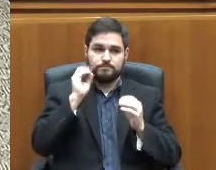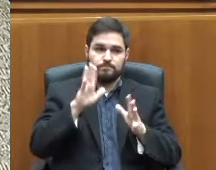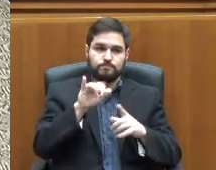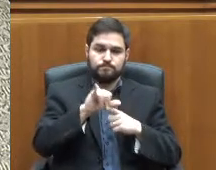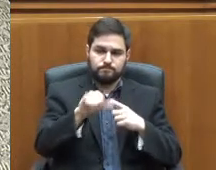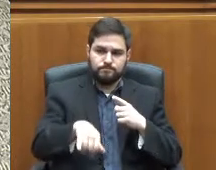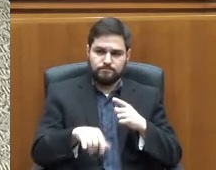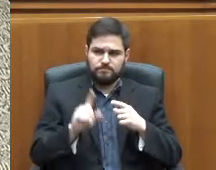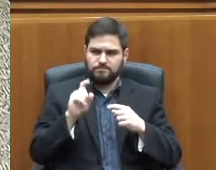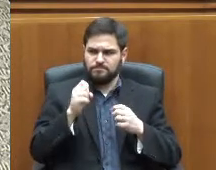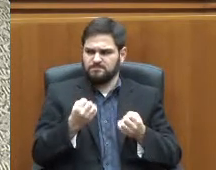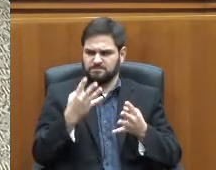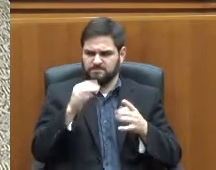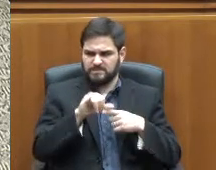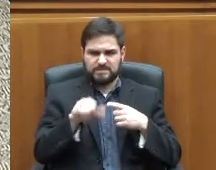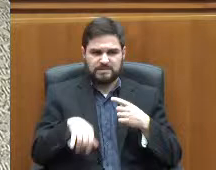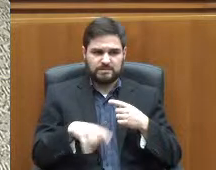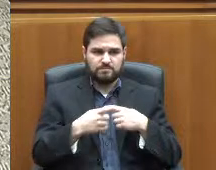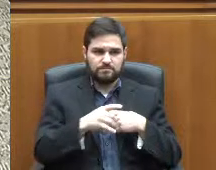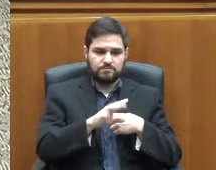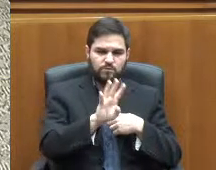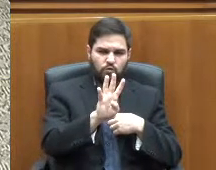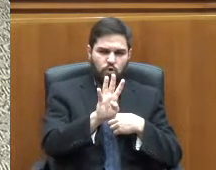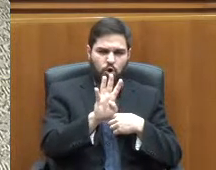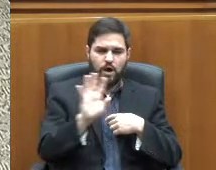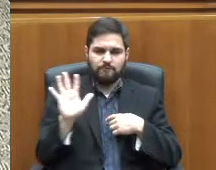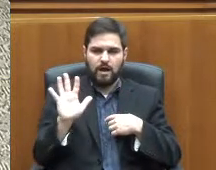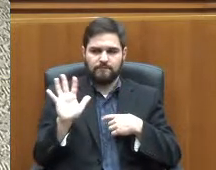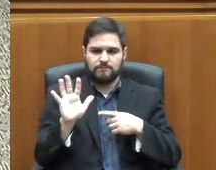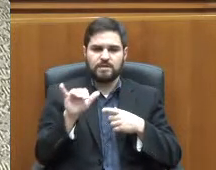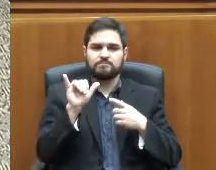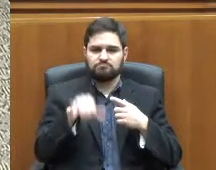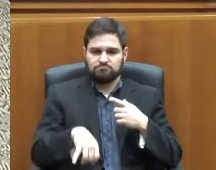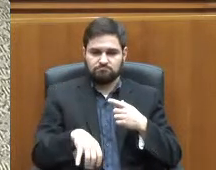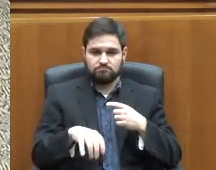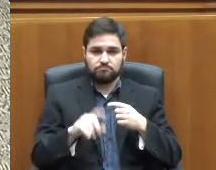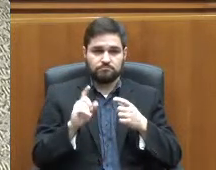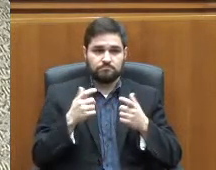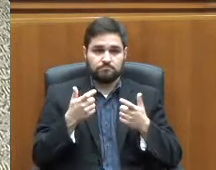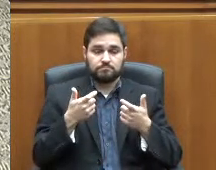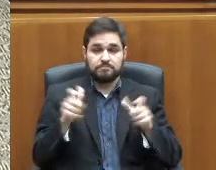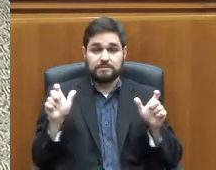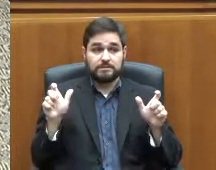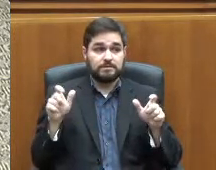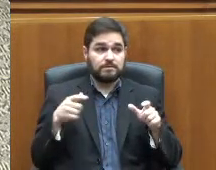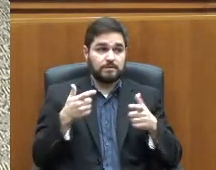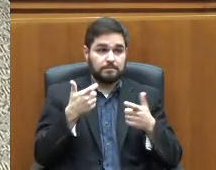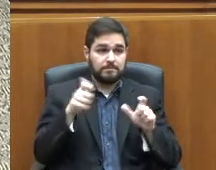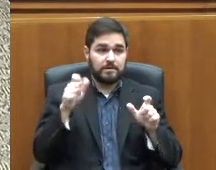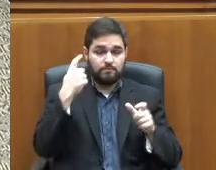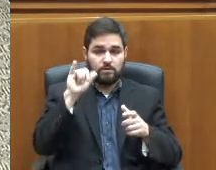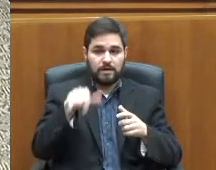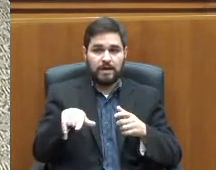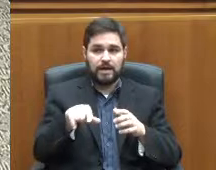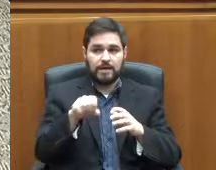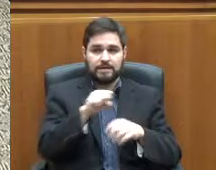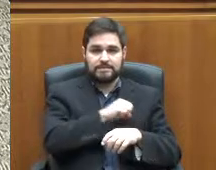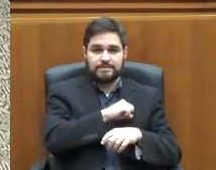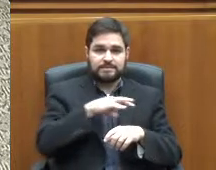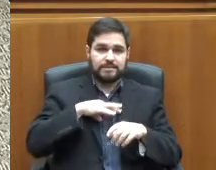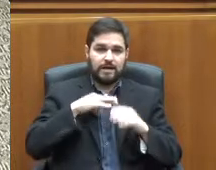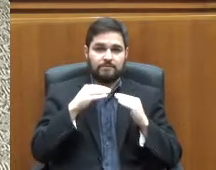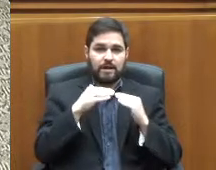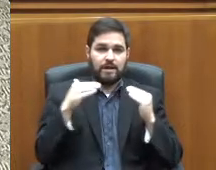And how many have stayed, did you say? 4 to 5. 4 to 5. That's significant? That's significant for that staff